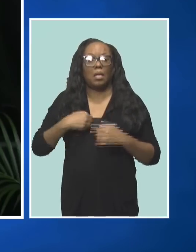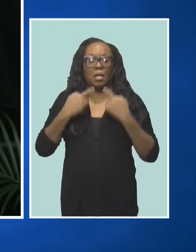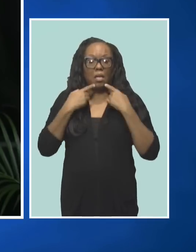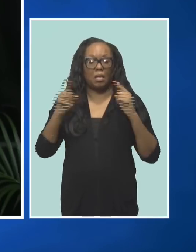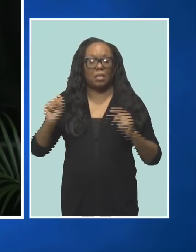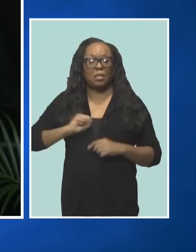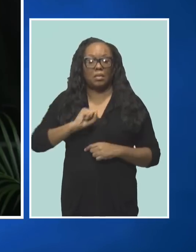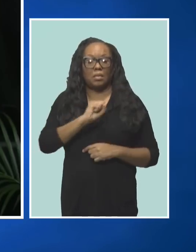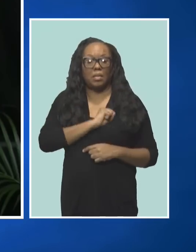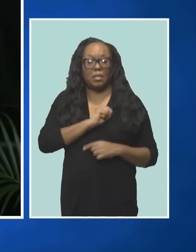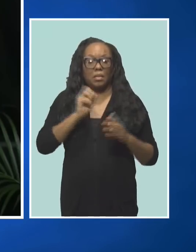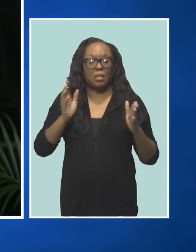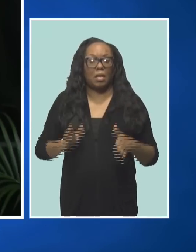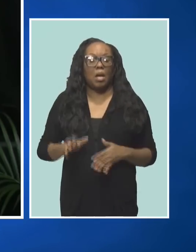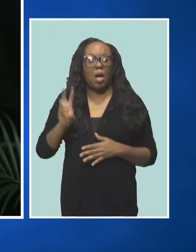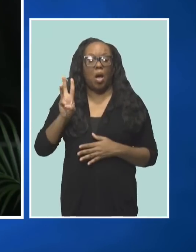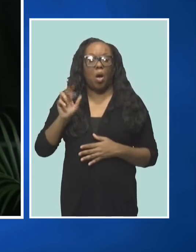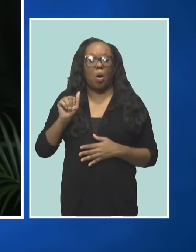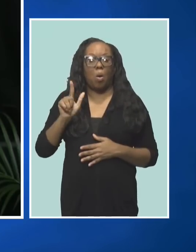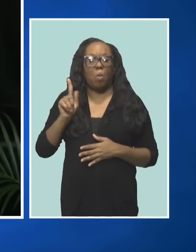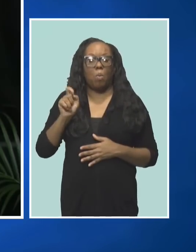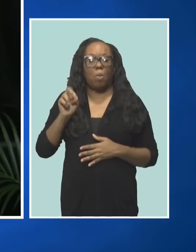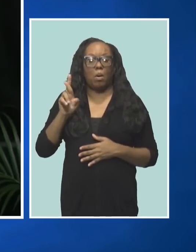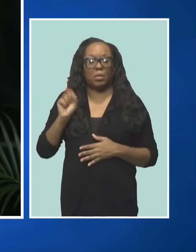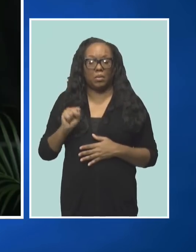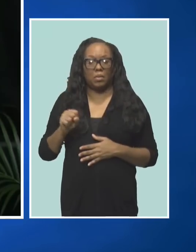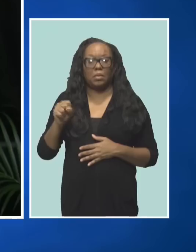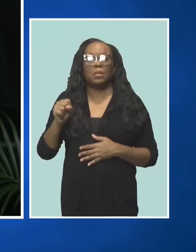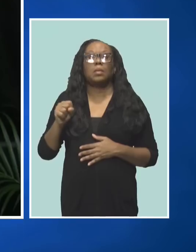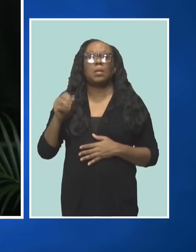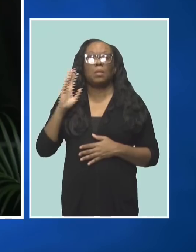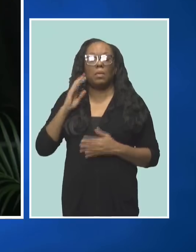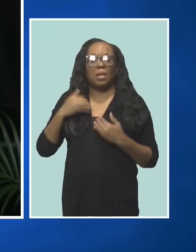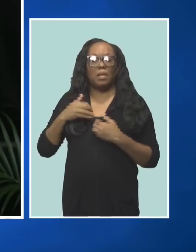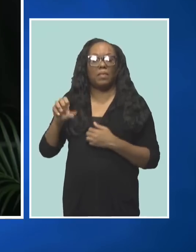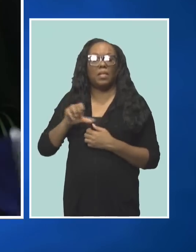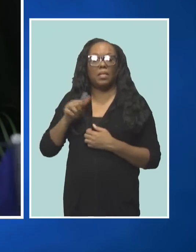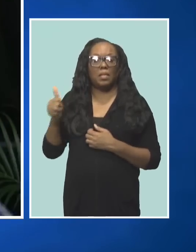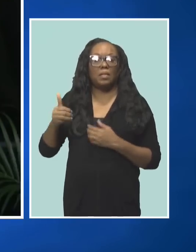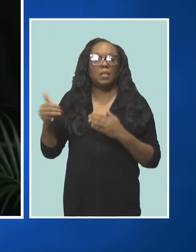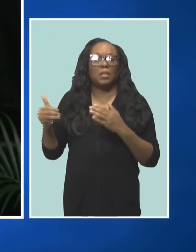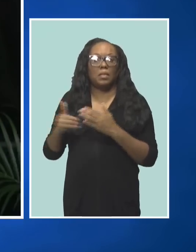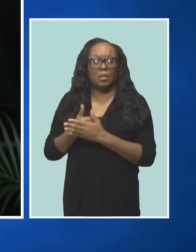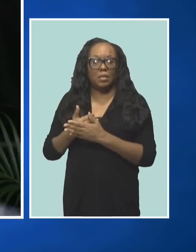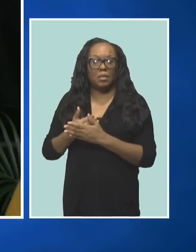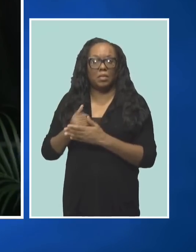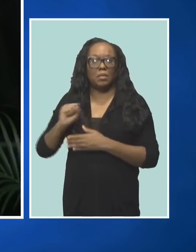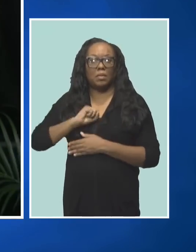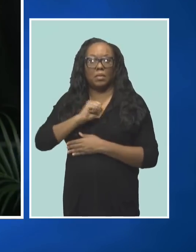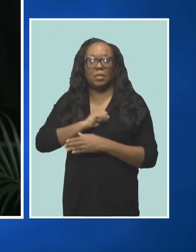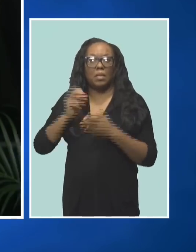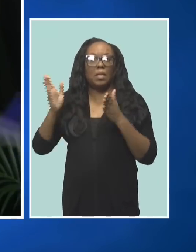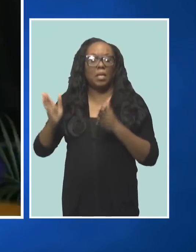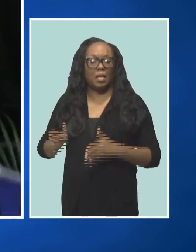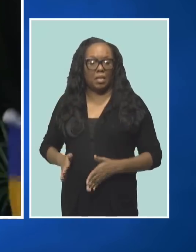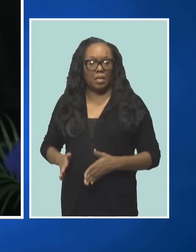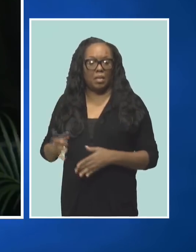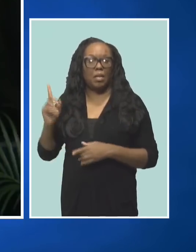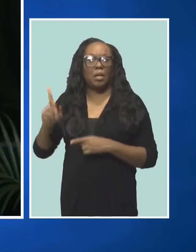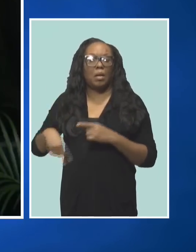Senator Walters will be joined by a new senator when the Honorable Senate resumes its business.